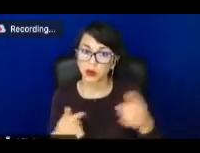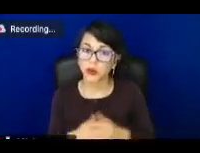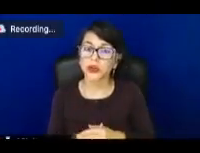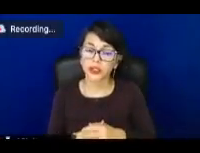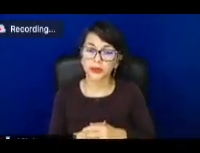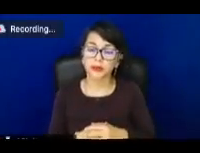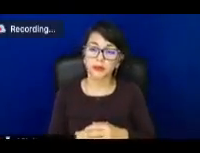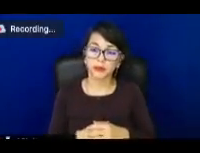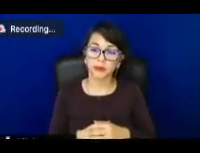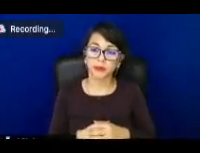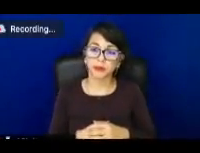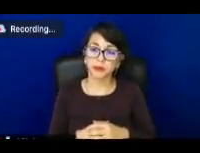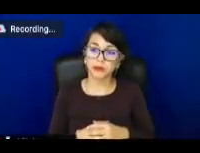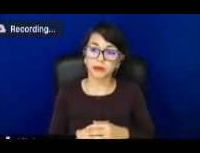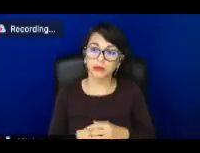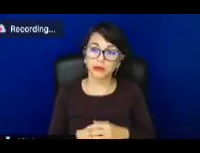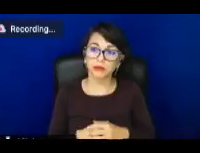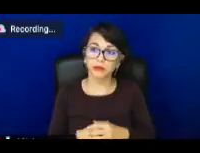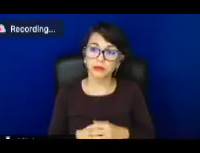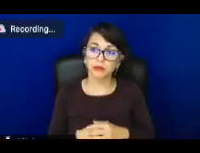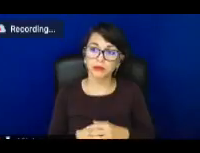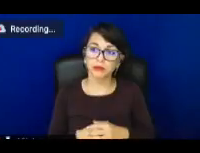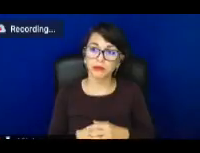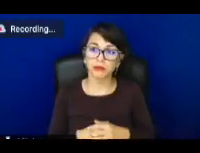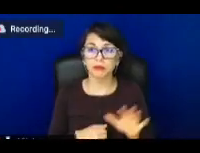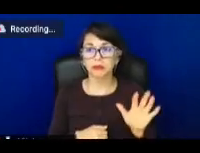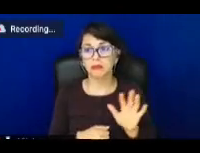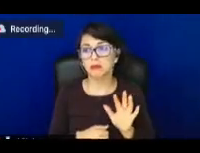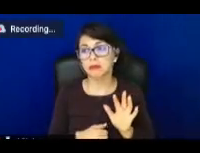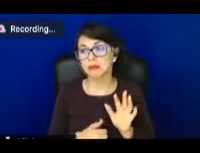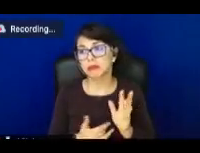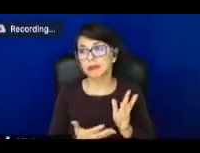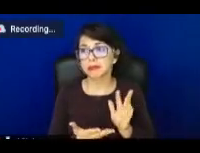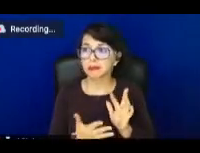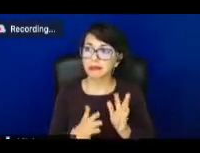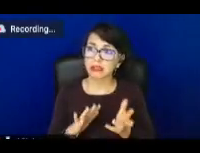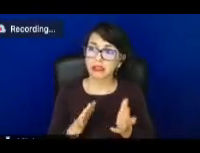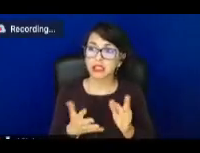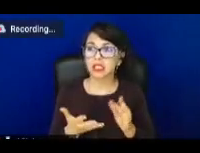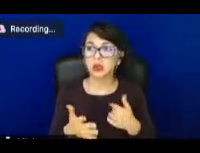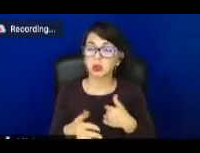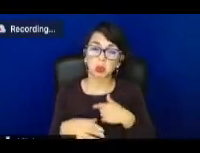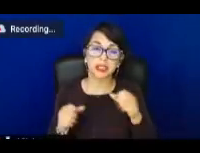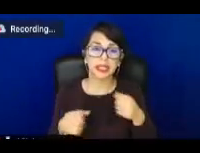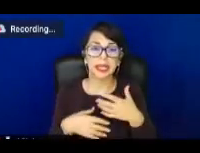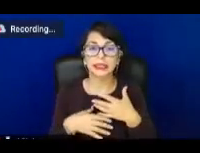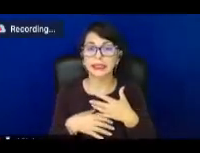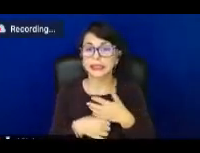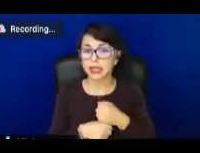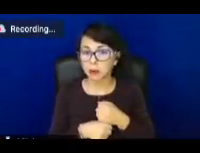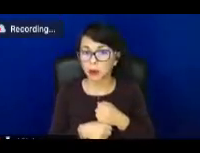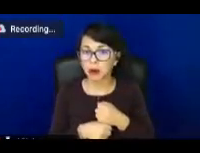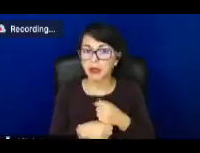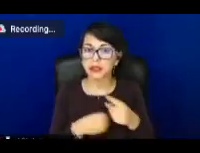We can, I guess, in some ways kind of summarize what we've heard,